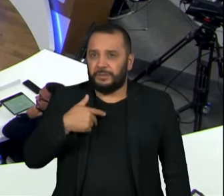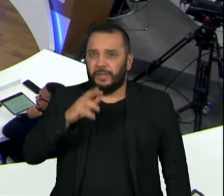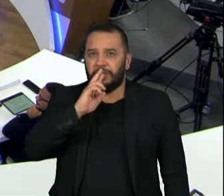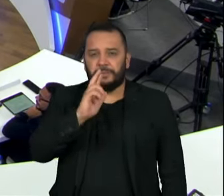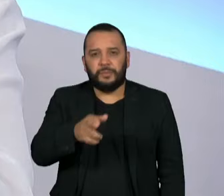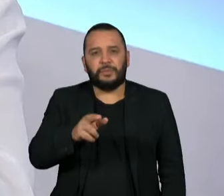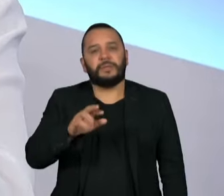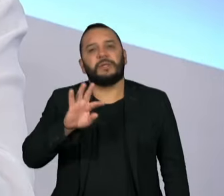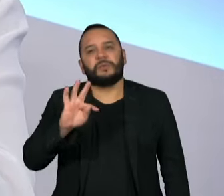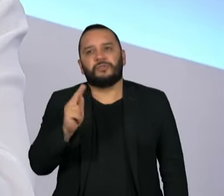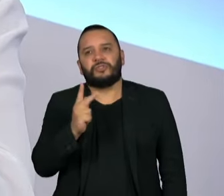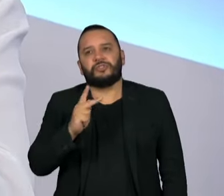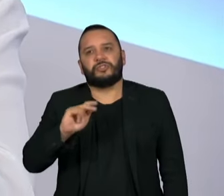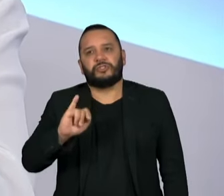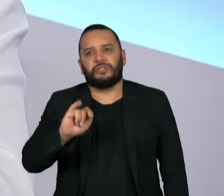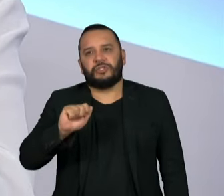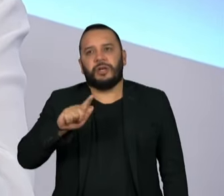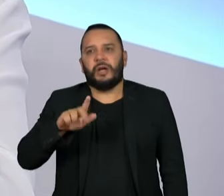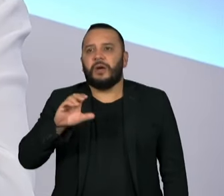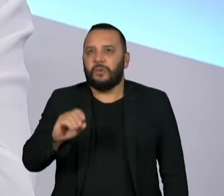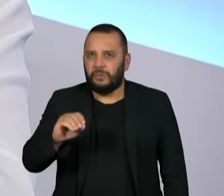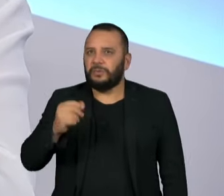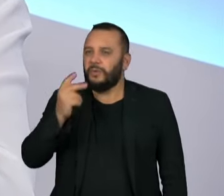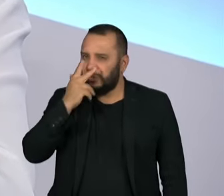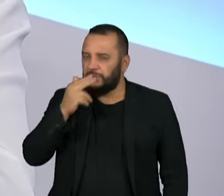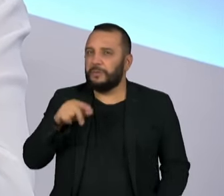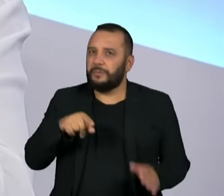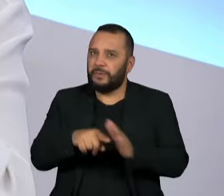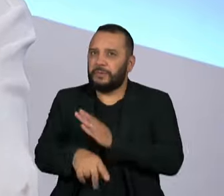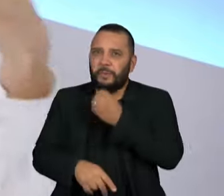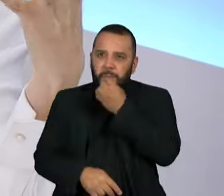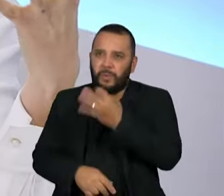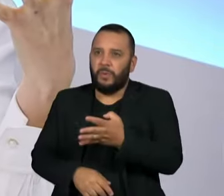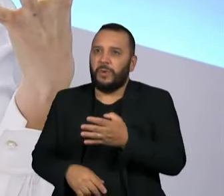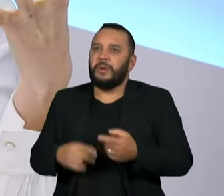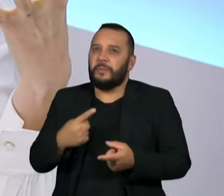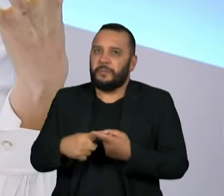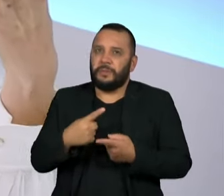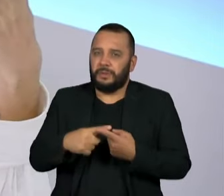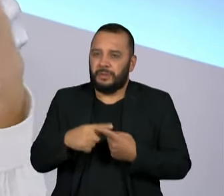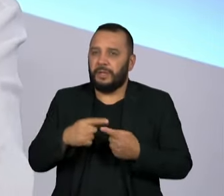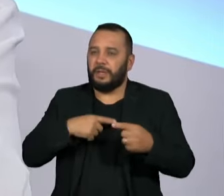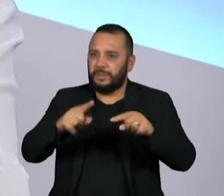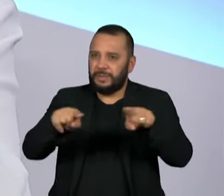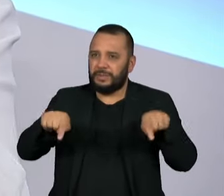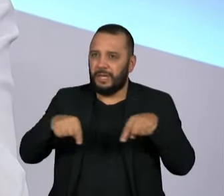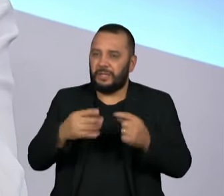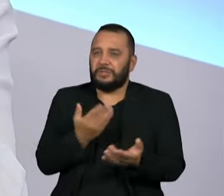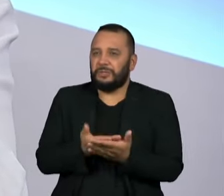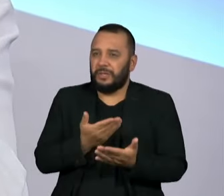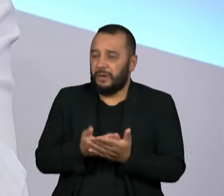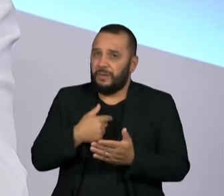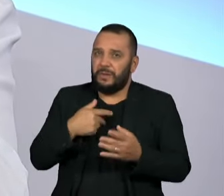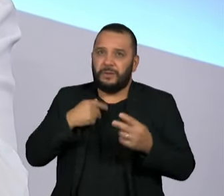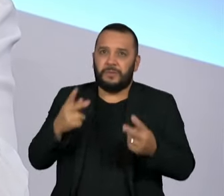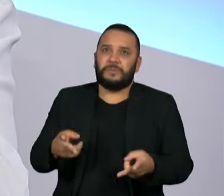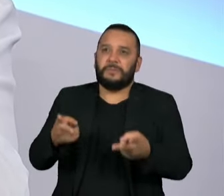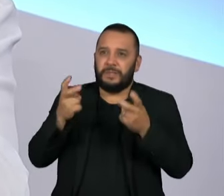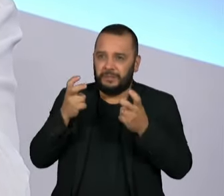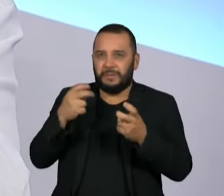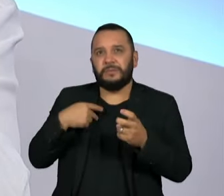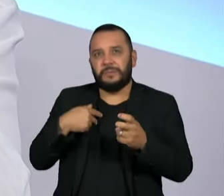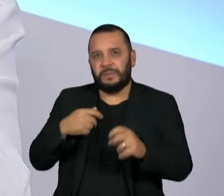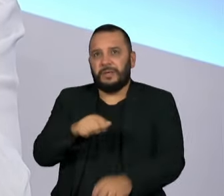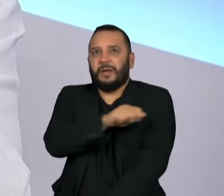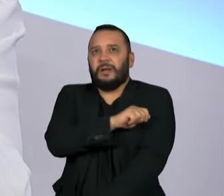pergunta do Thiago, e eu achei que foi uma pergunta muito boa, porque realmente, tendo tanto tempo de sala de aula, dá para perceber a mudança nos